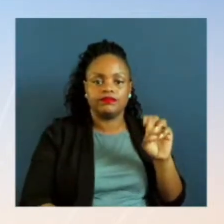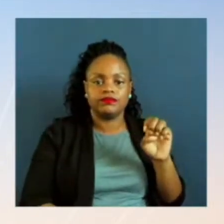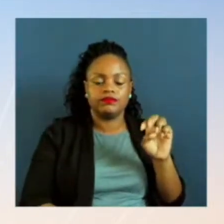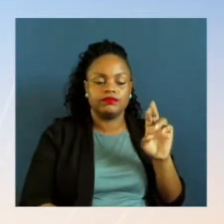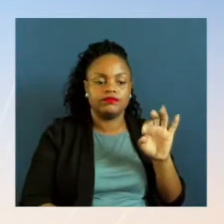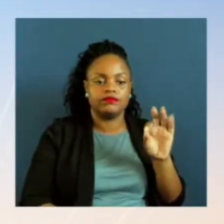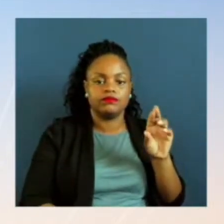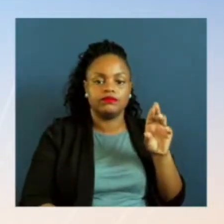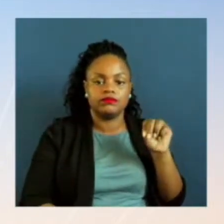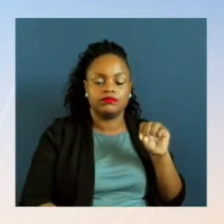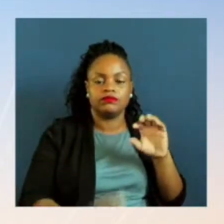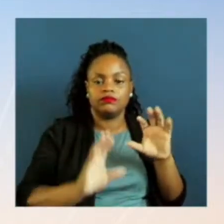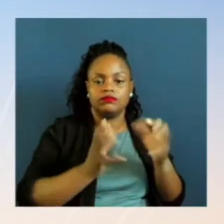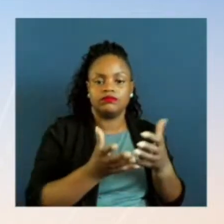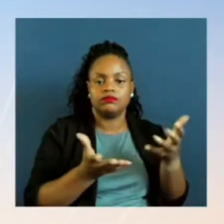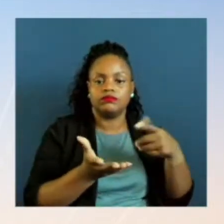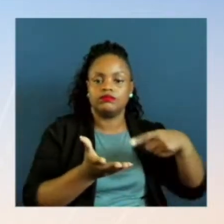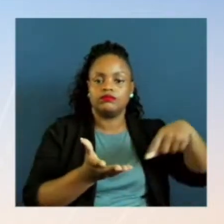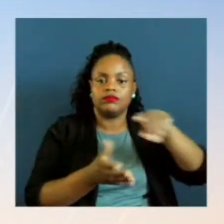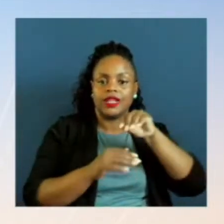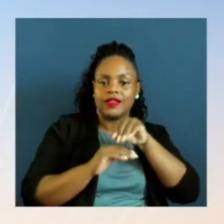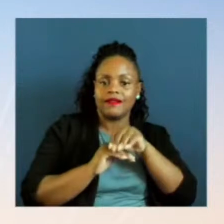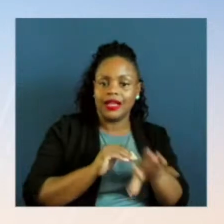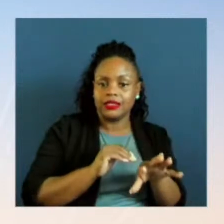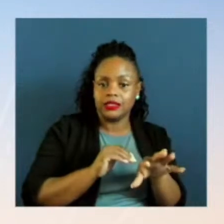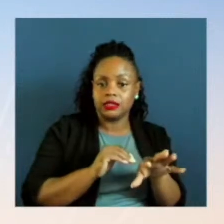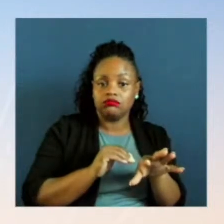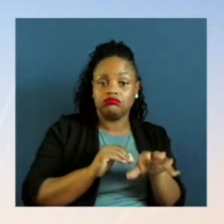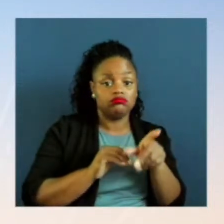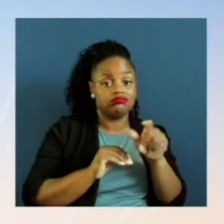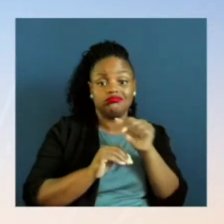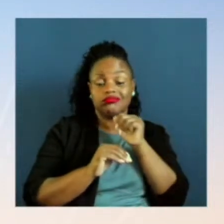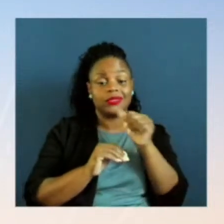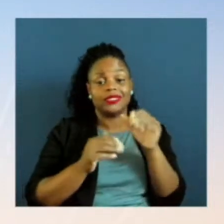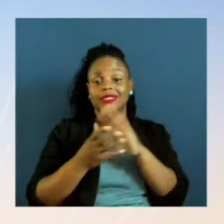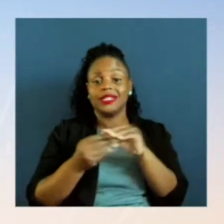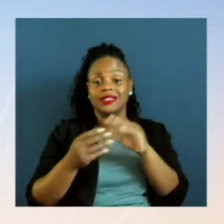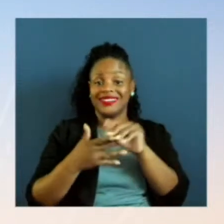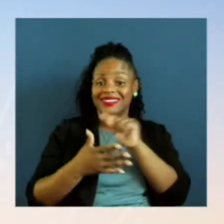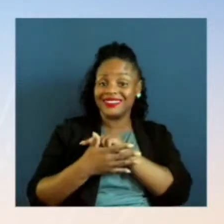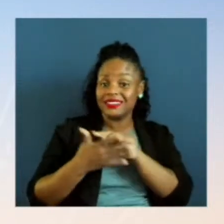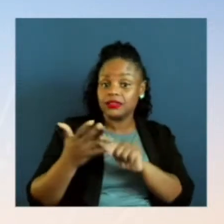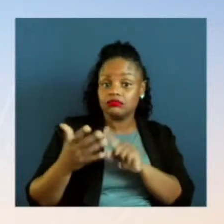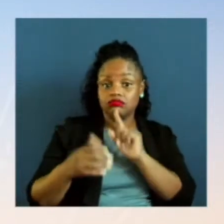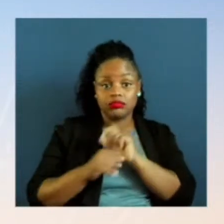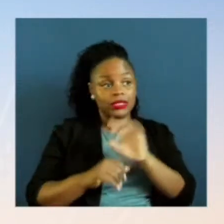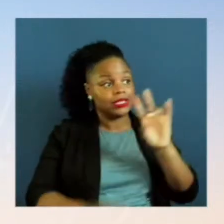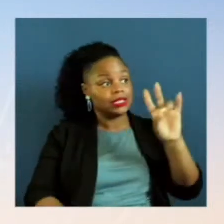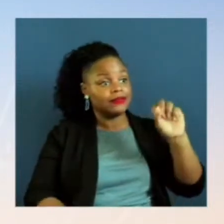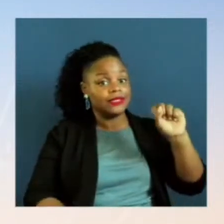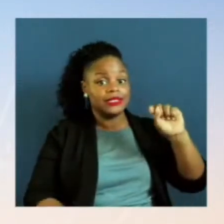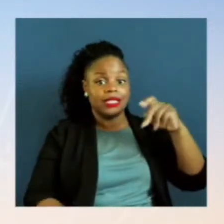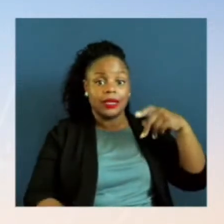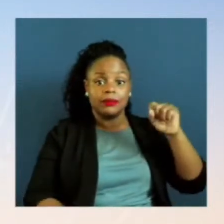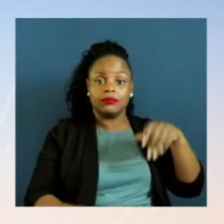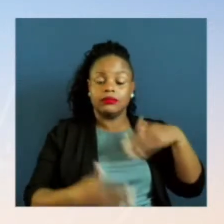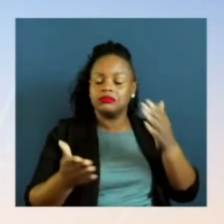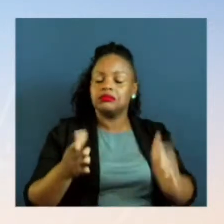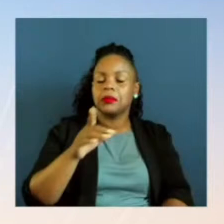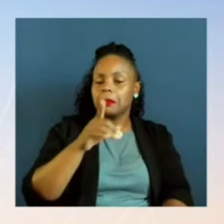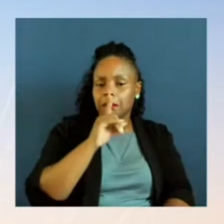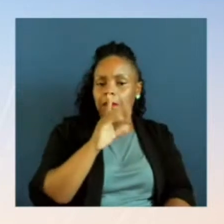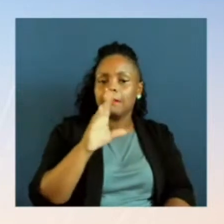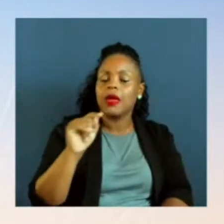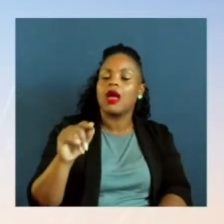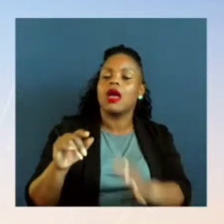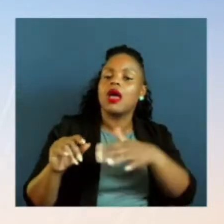And yes, they're not coming out with these are the 7 steps that we are recommending. It's a diverse group with diverse opinions. And he felt that was